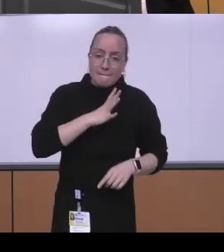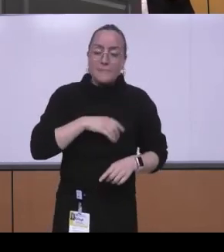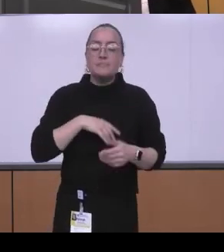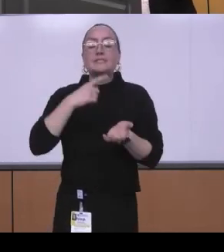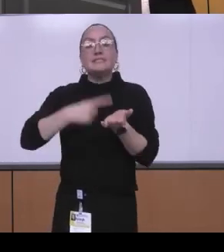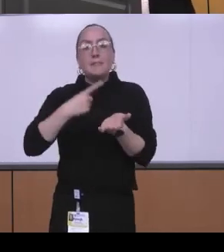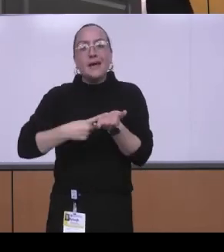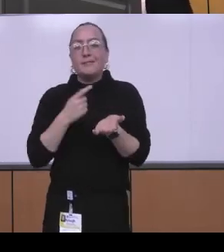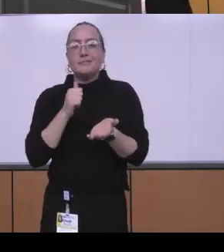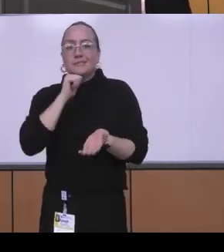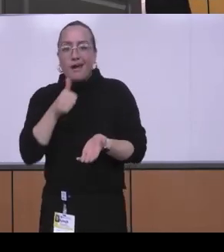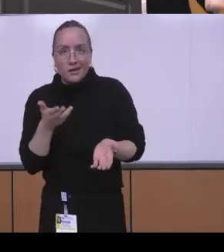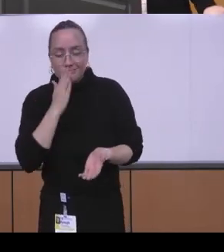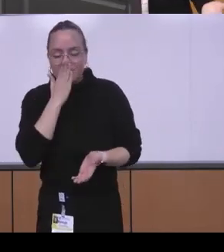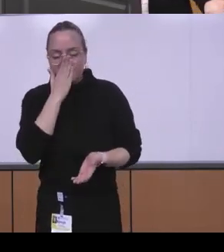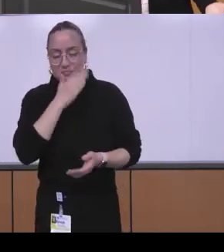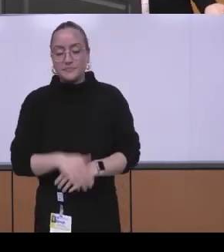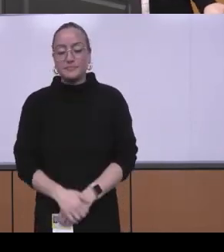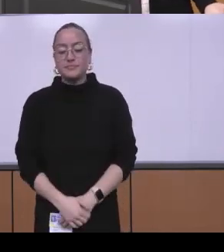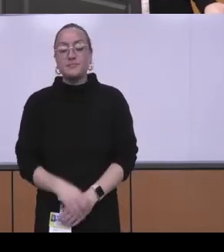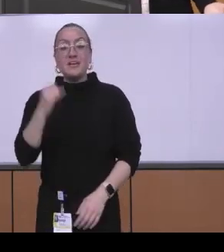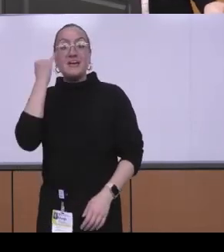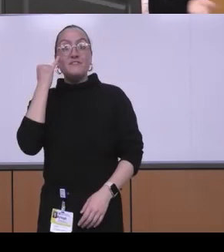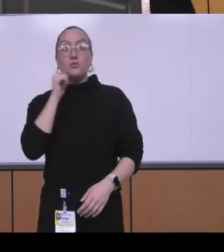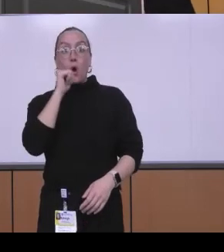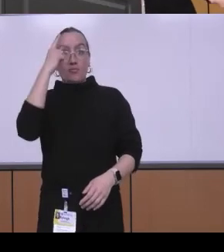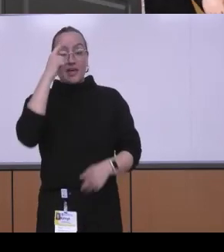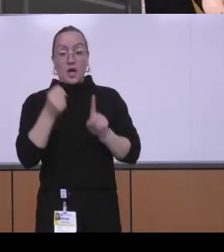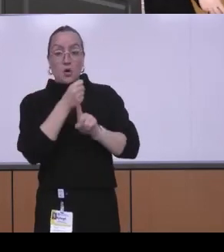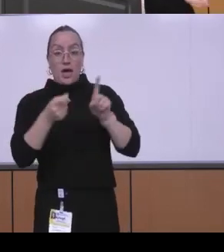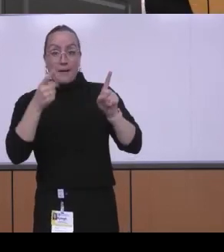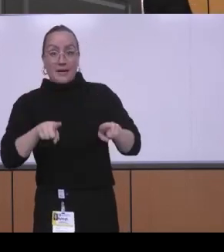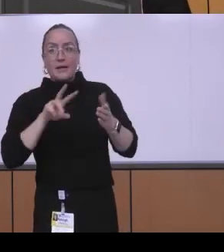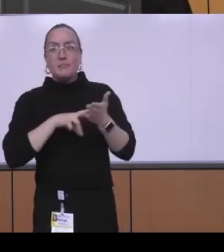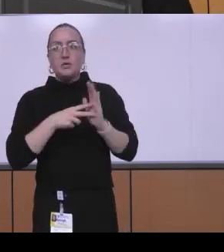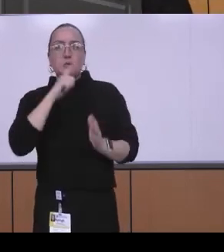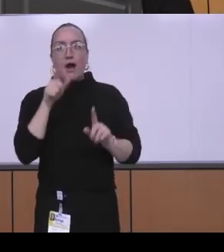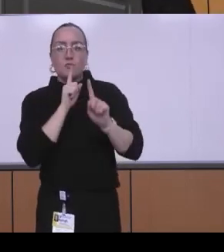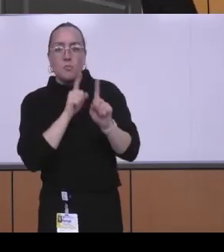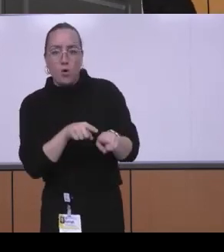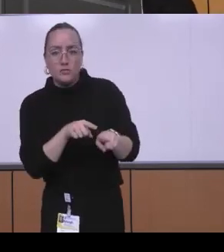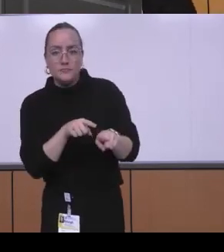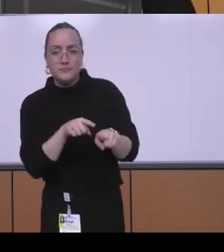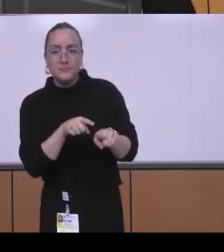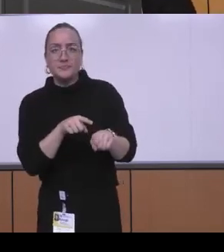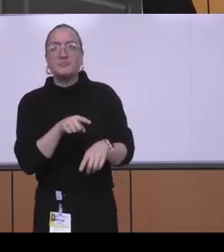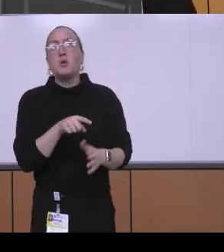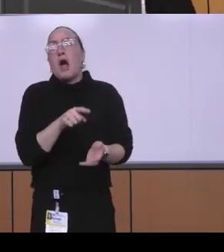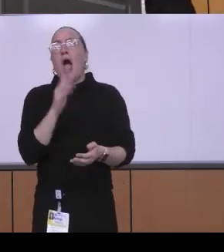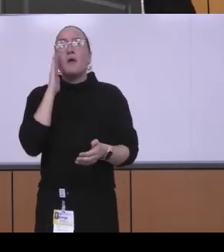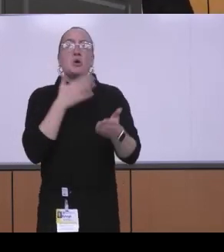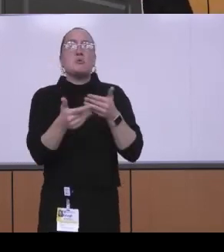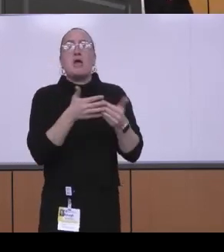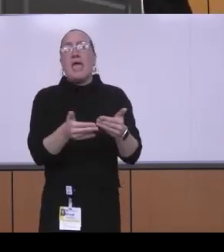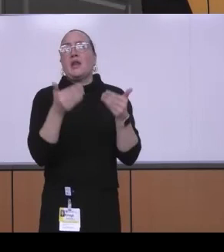clinical judgment. So if you are not actually thinking that abuse is happening, you don't actually have to report. But people say, I don't think it's abuse, but I'm going to report anyway because that's what the statute